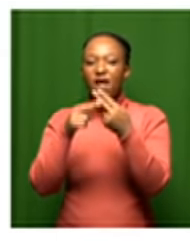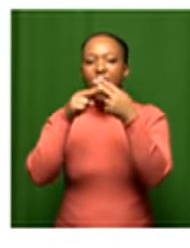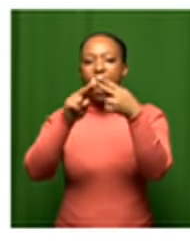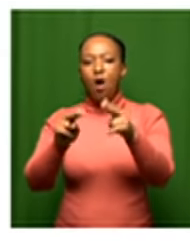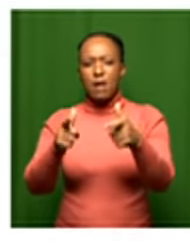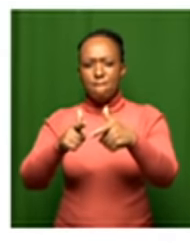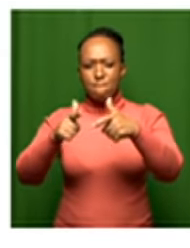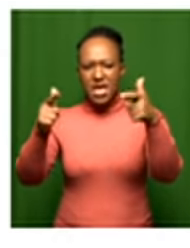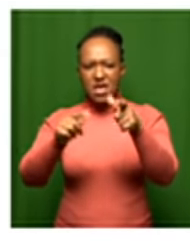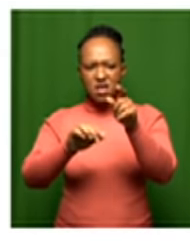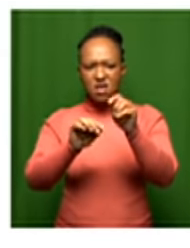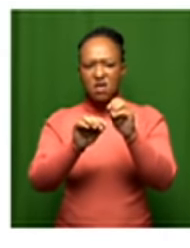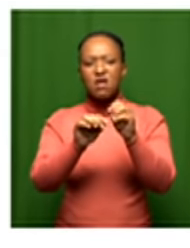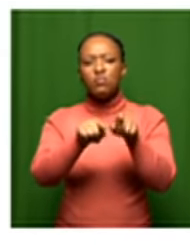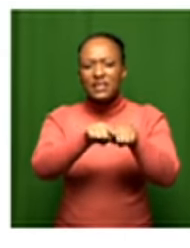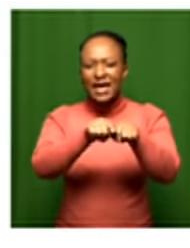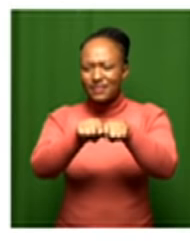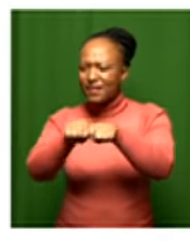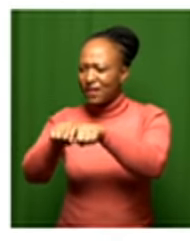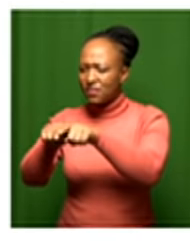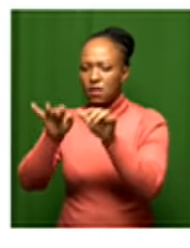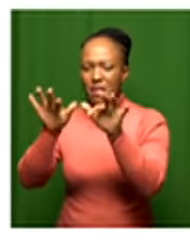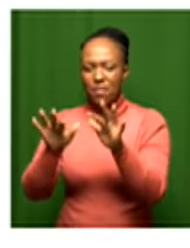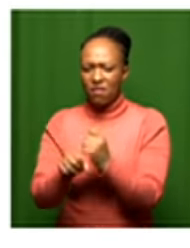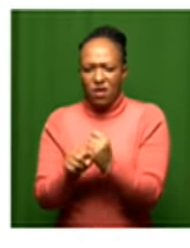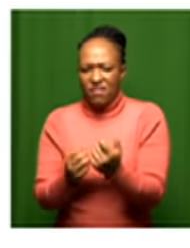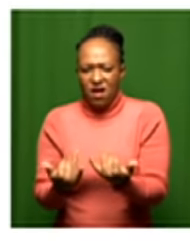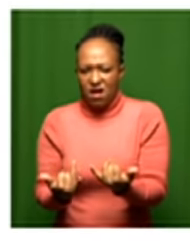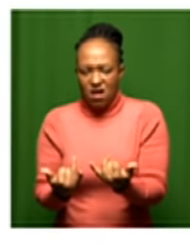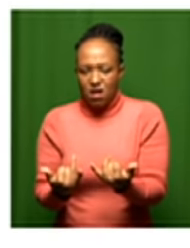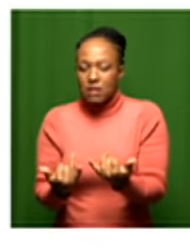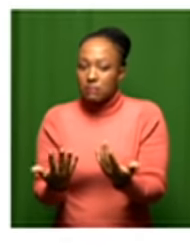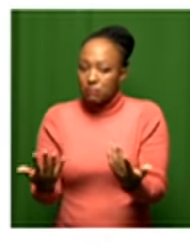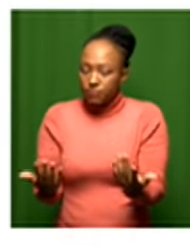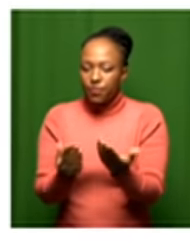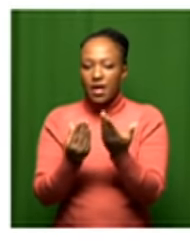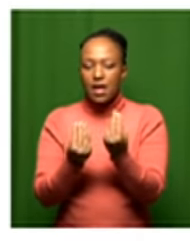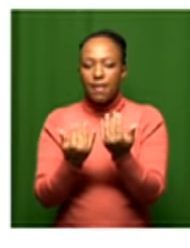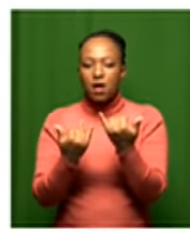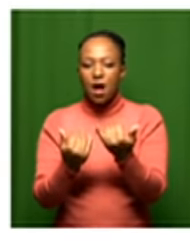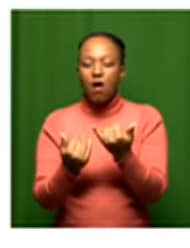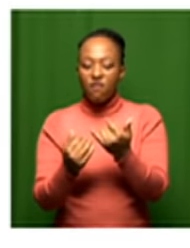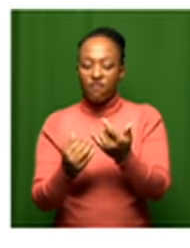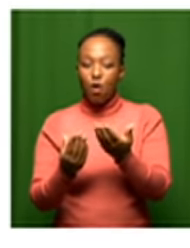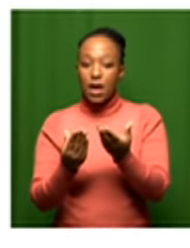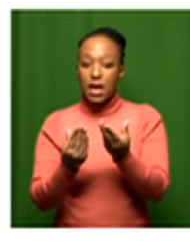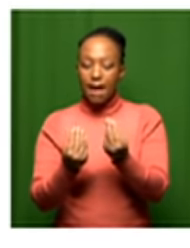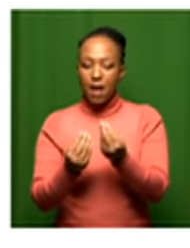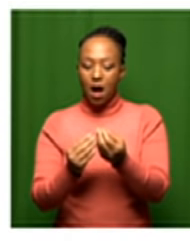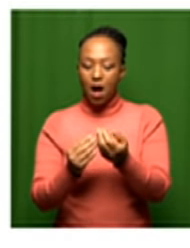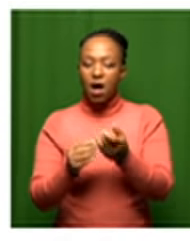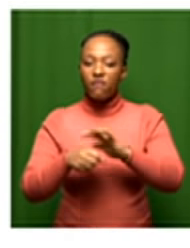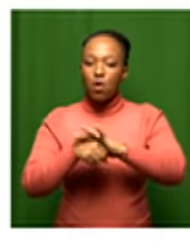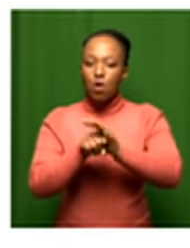do mass randomized testing. So certainly the number of reported cases is likely